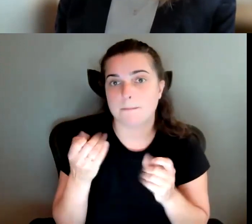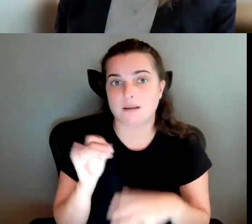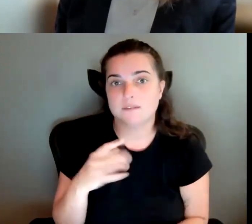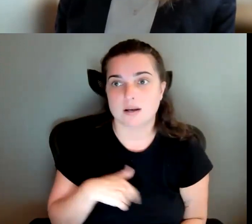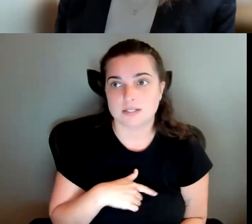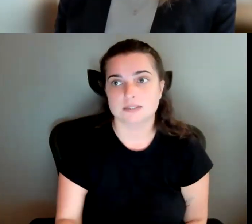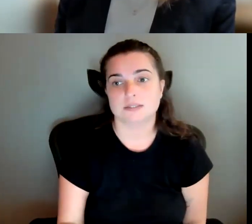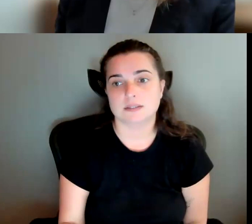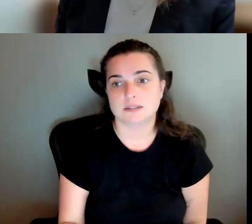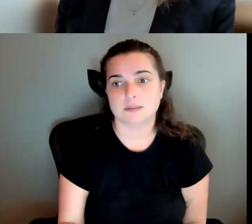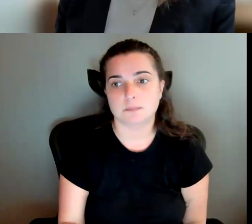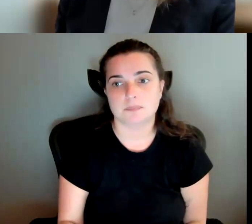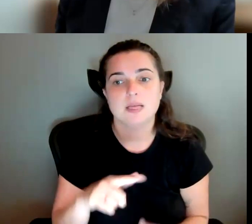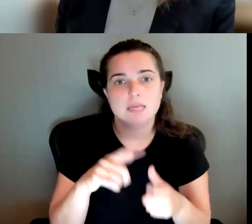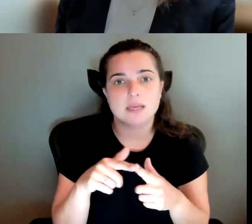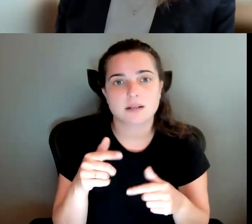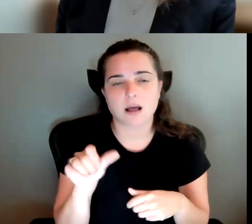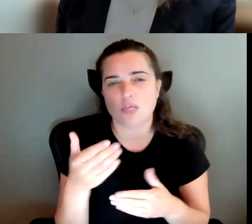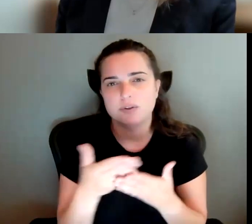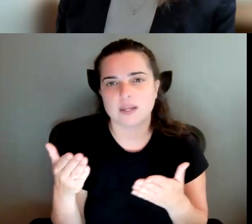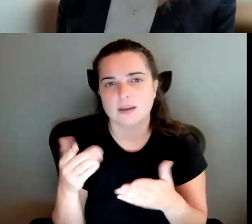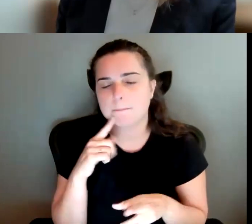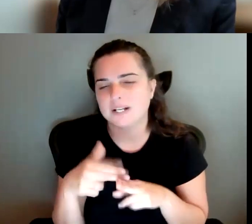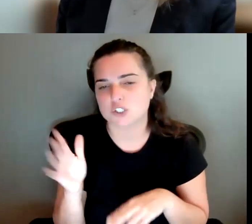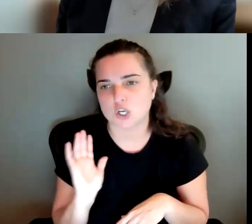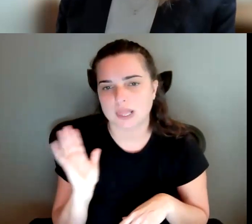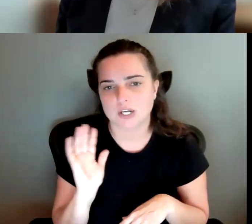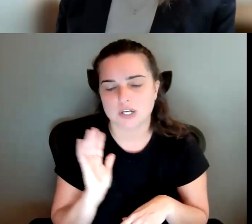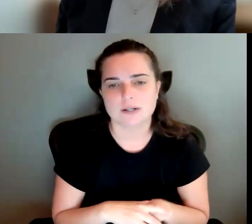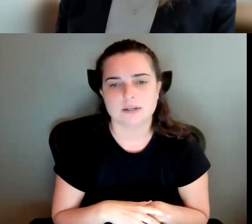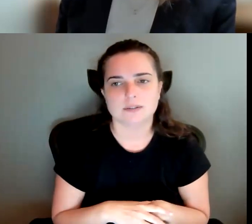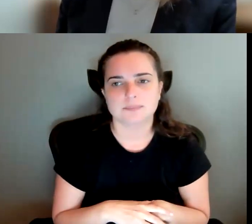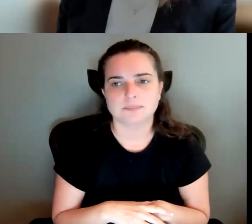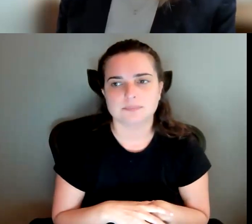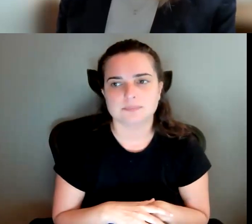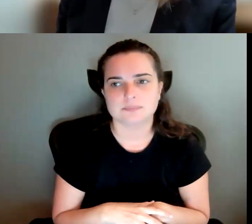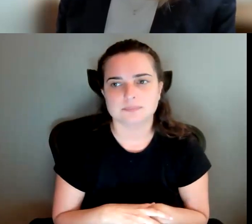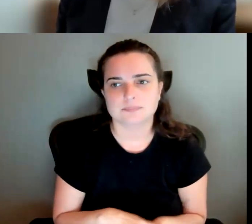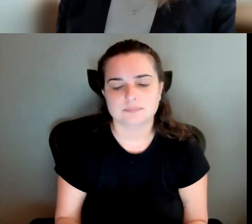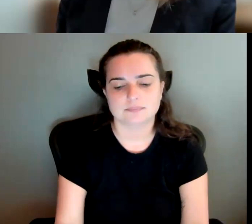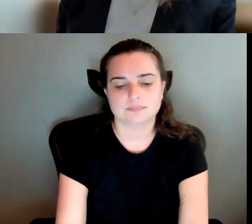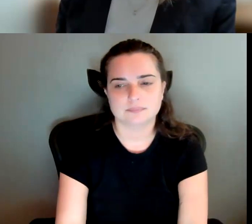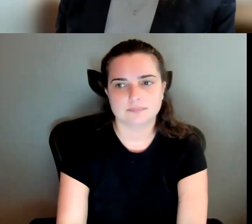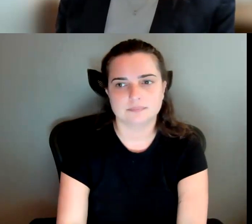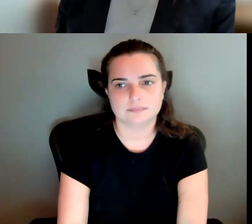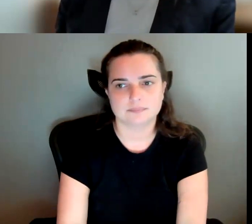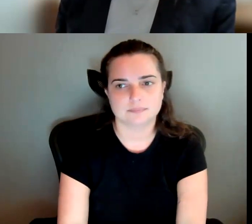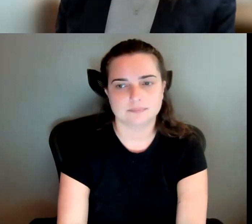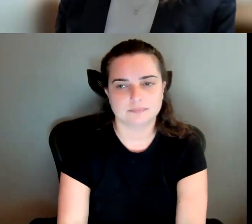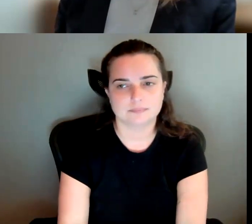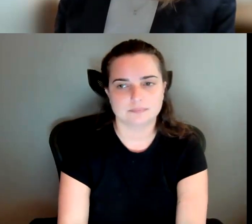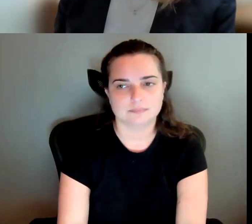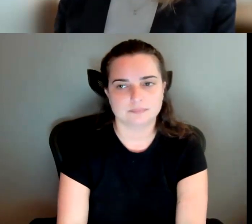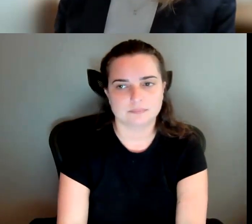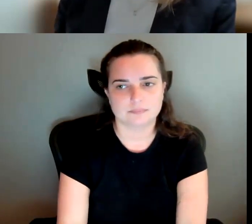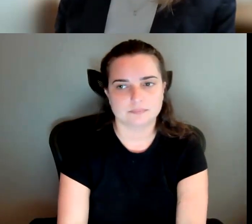I was going to say or mention earlier, just a couple of moments ago, I believe Tammy was speaking,